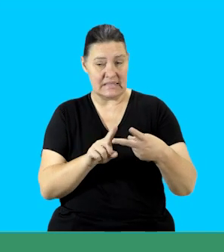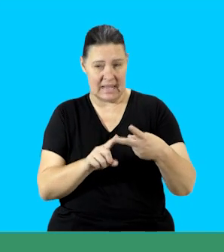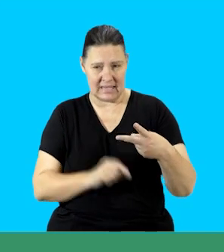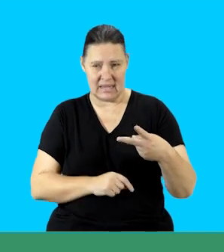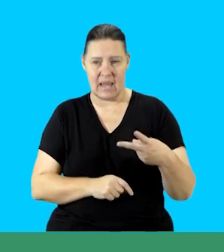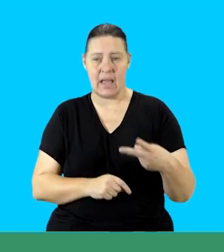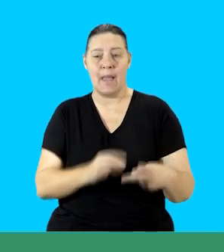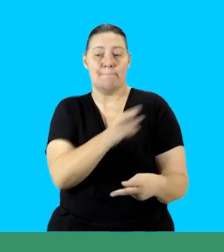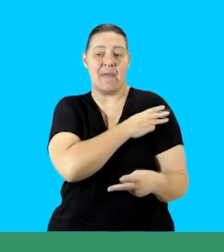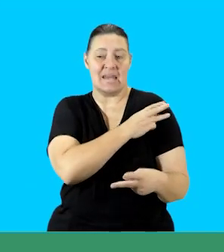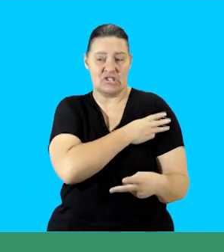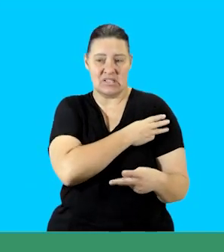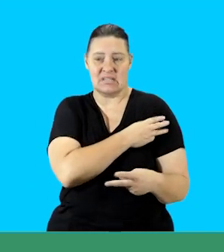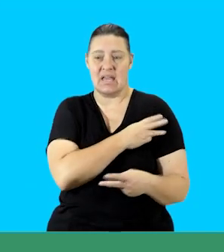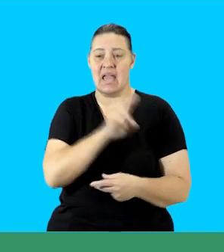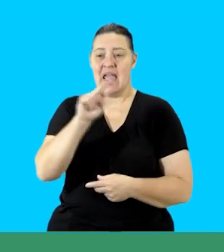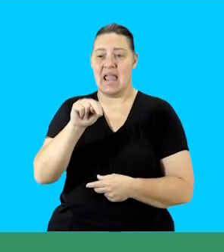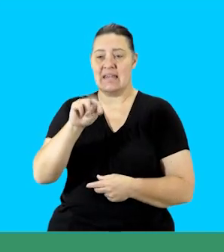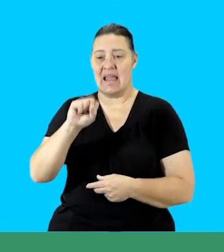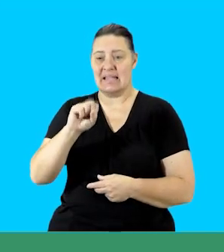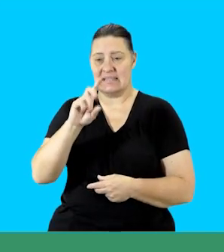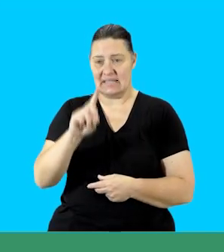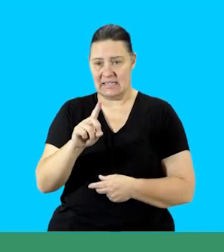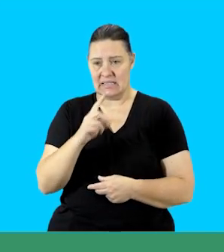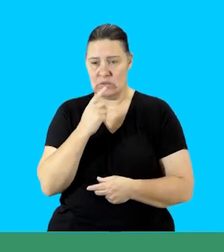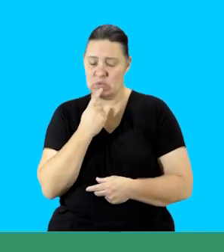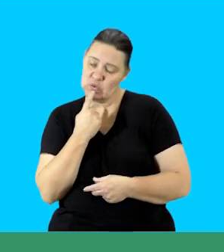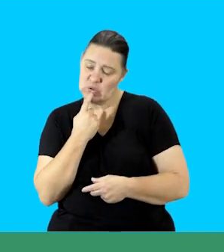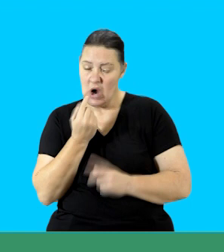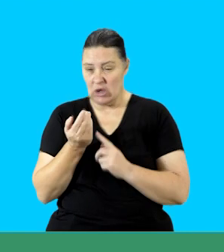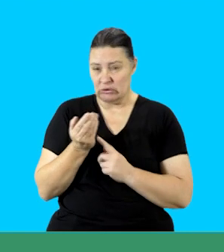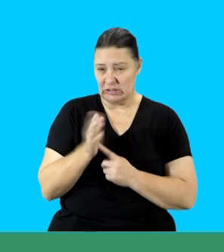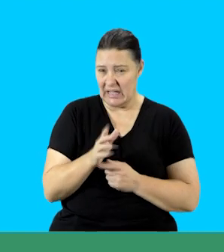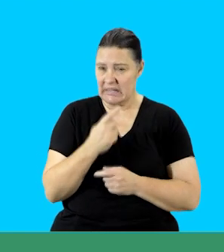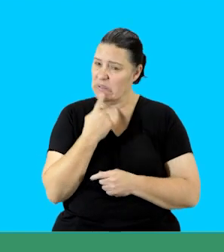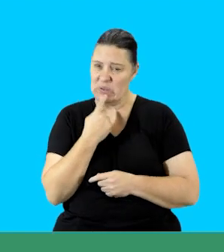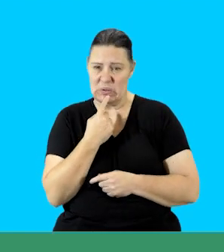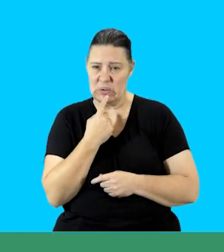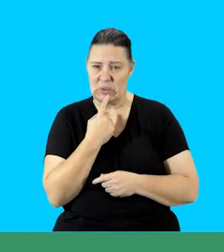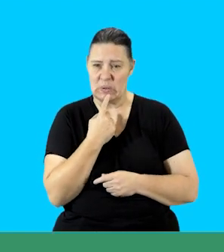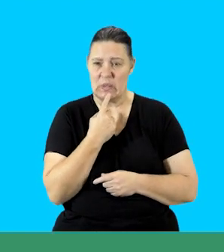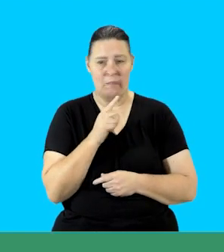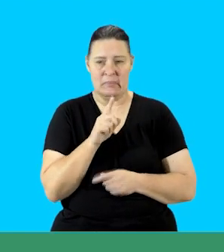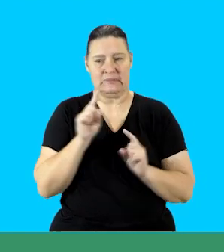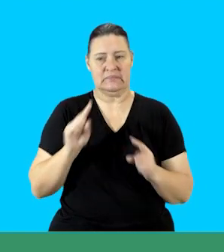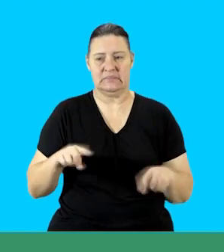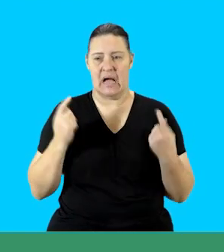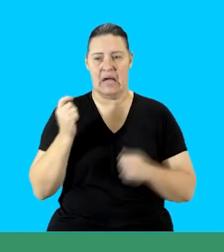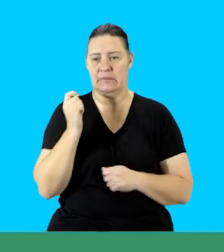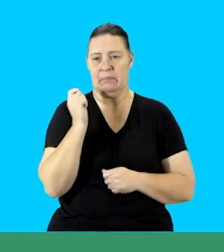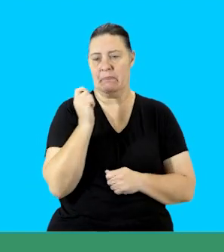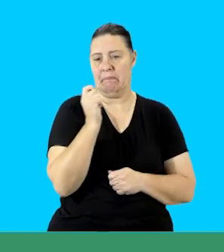might not. So the management of NSD indicated that they might not be able to pay tax because of